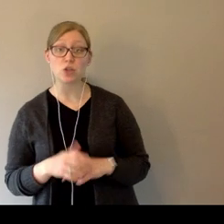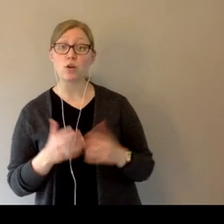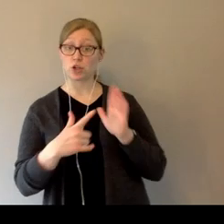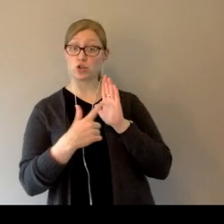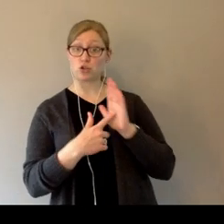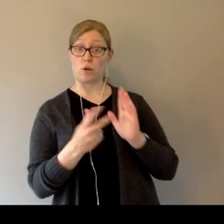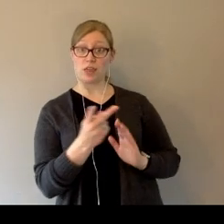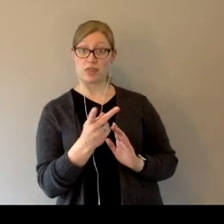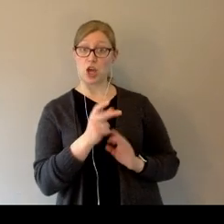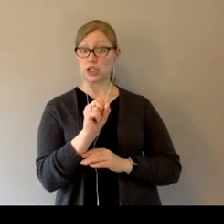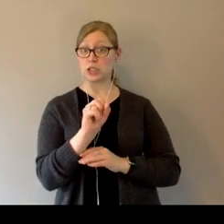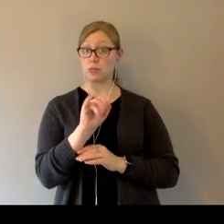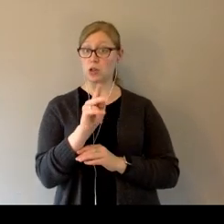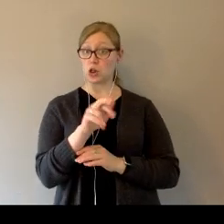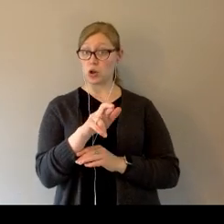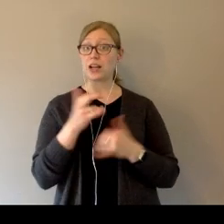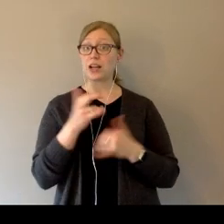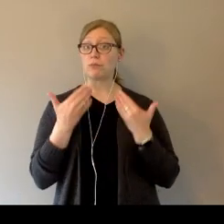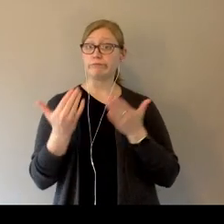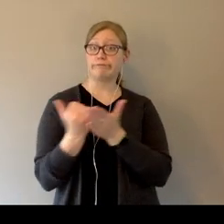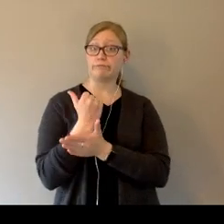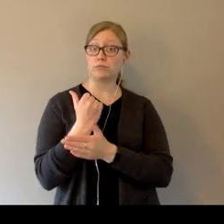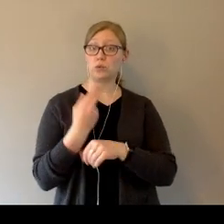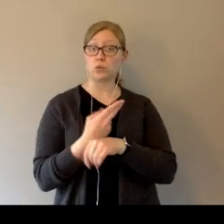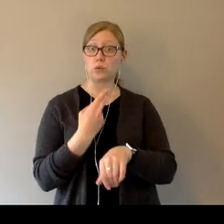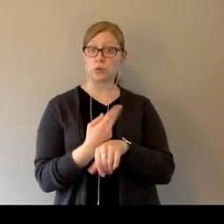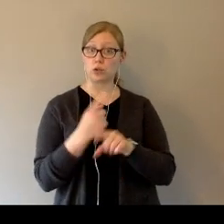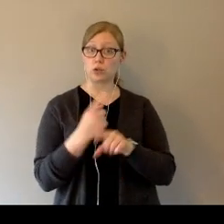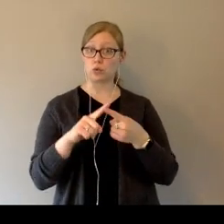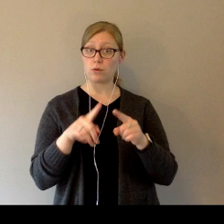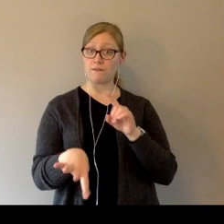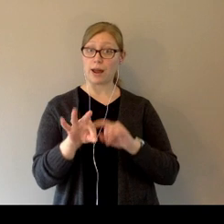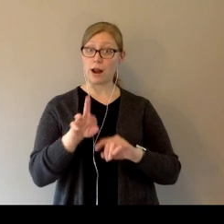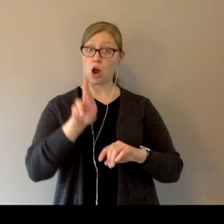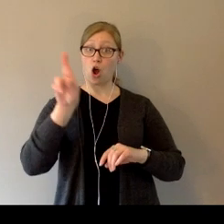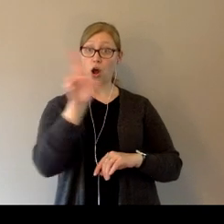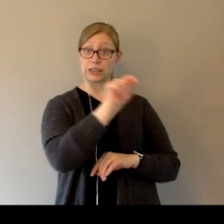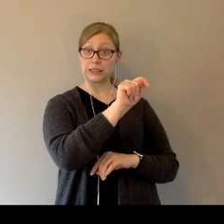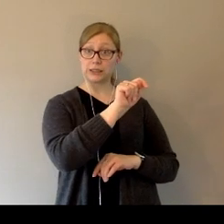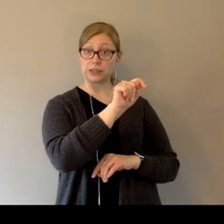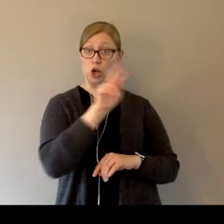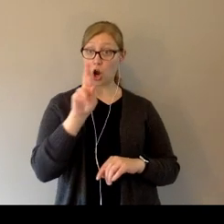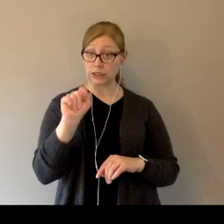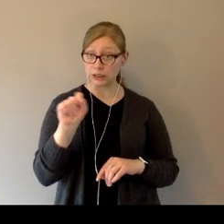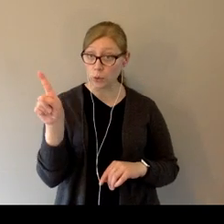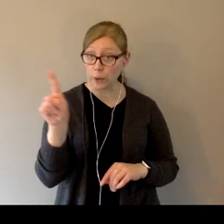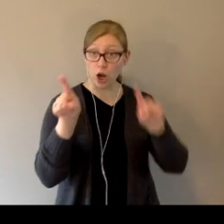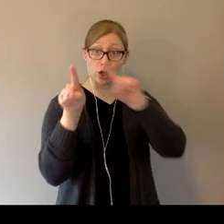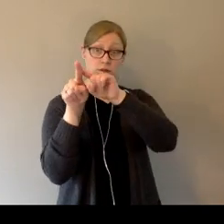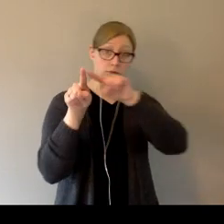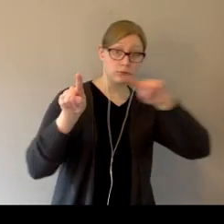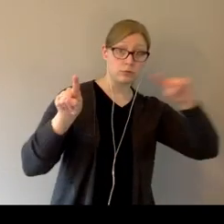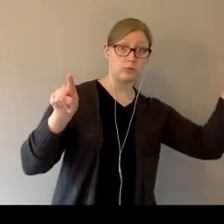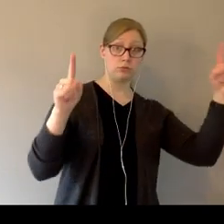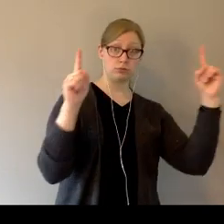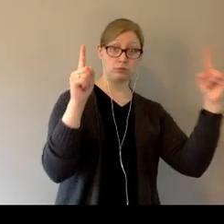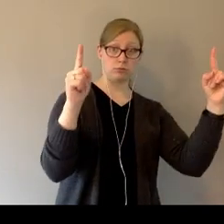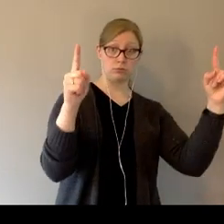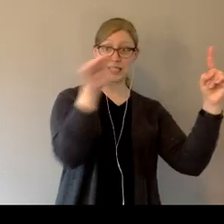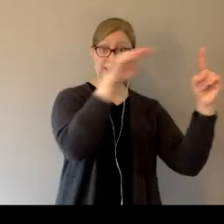that to find that length RT. So RT is this whole length of the side of the triangle. Well, we know that